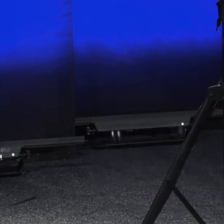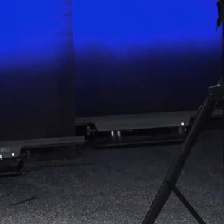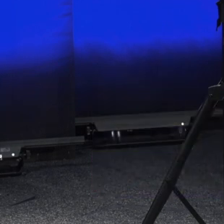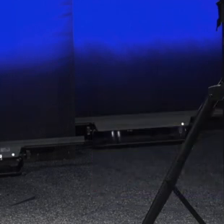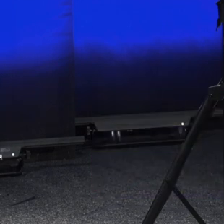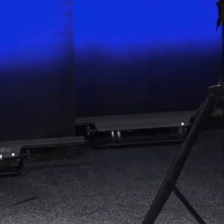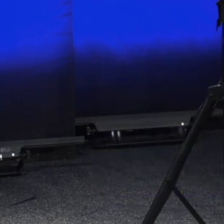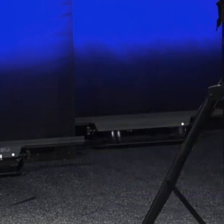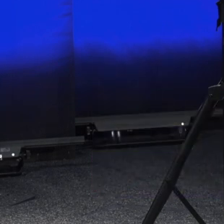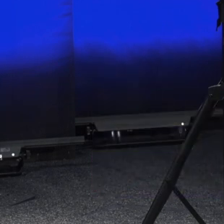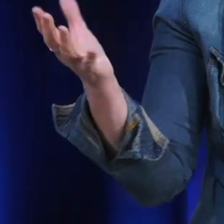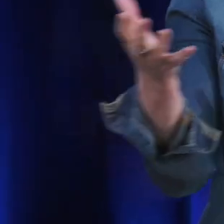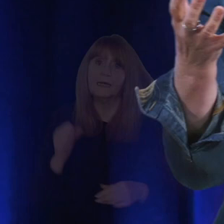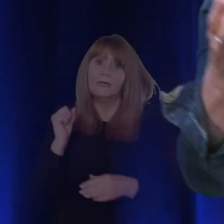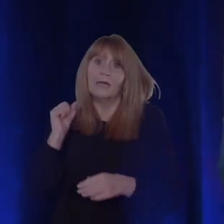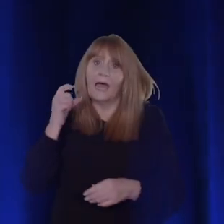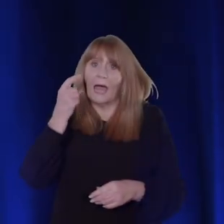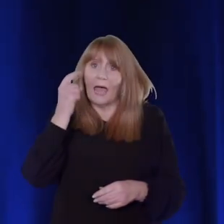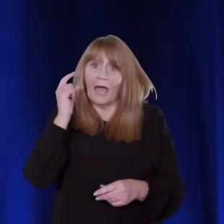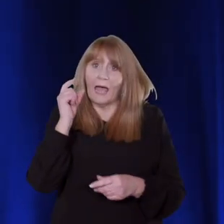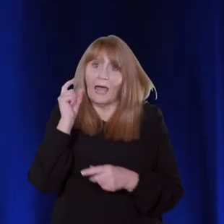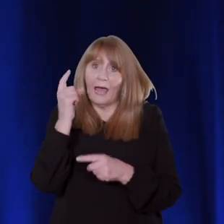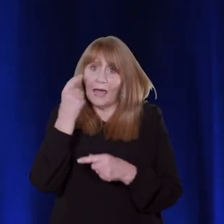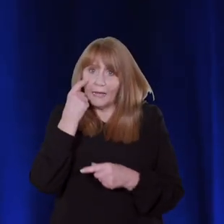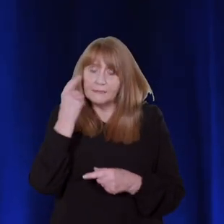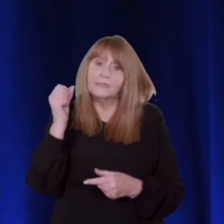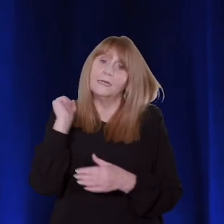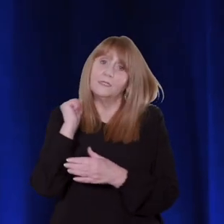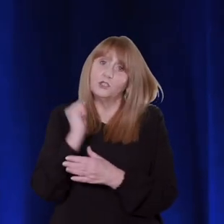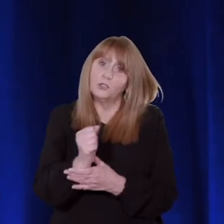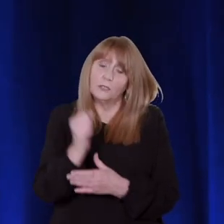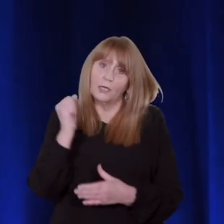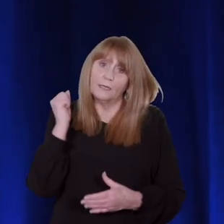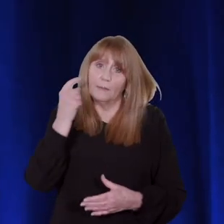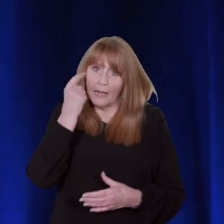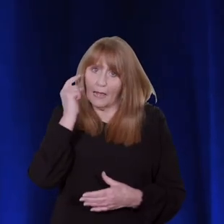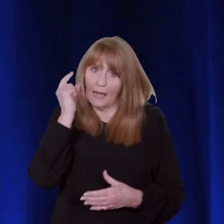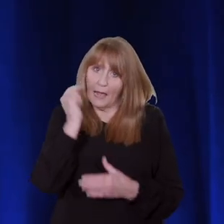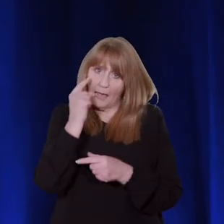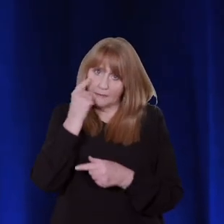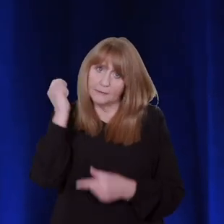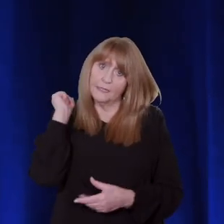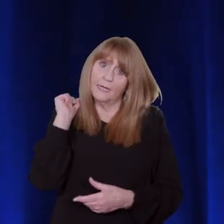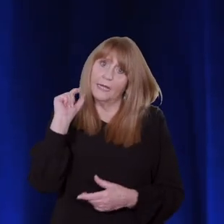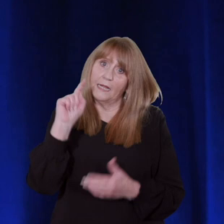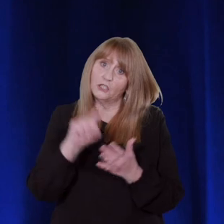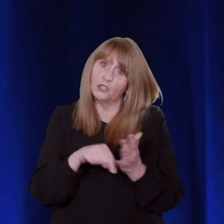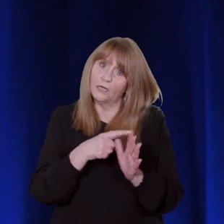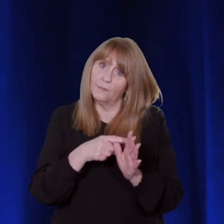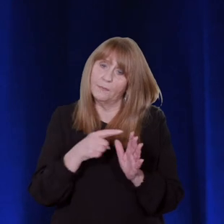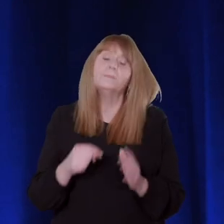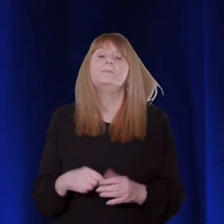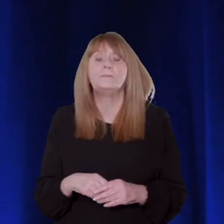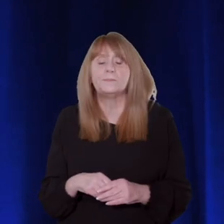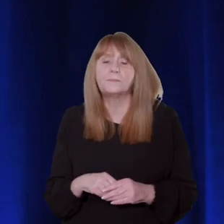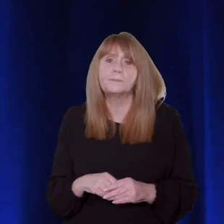mindful that it's easy to cling to the latest news, the loudest voice, the worrisome things,